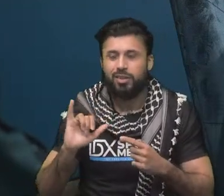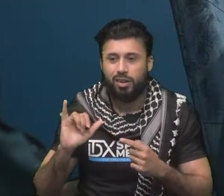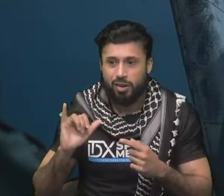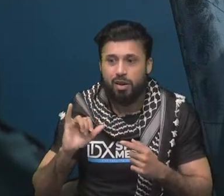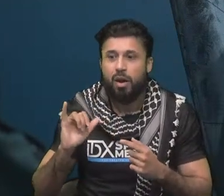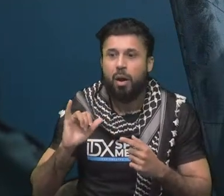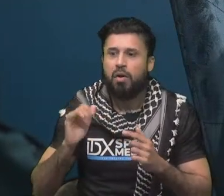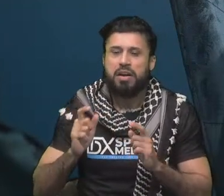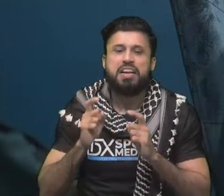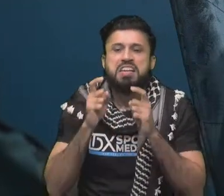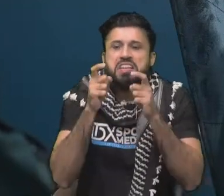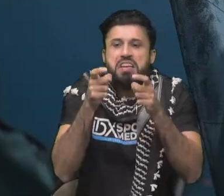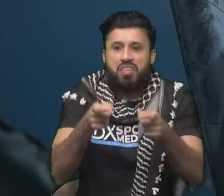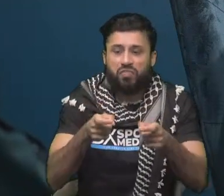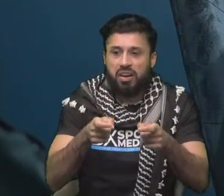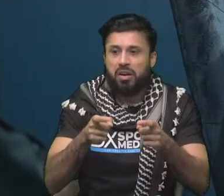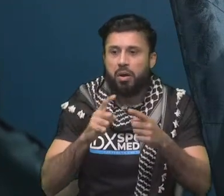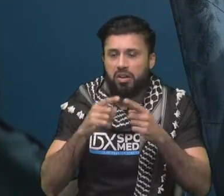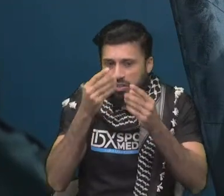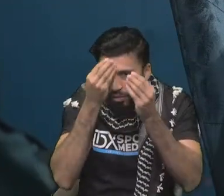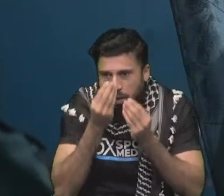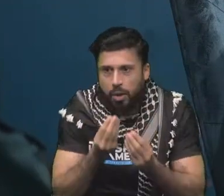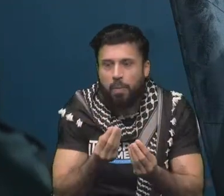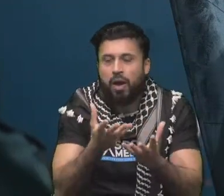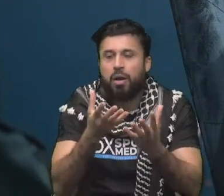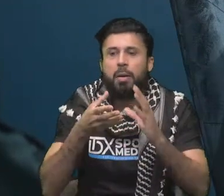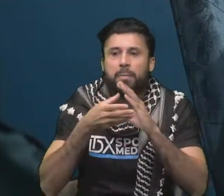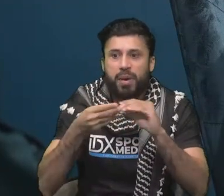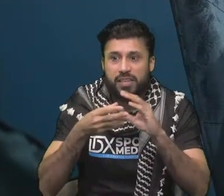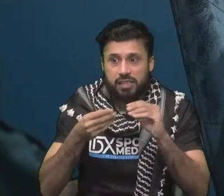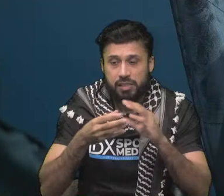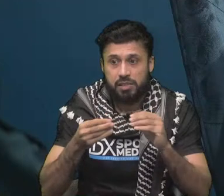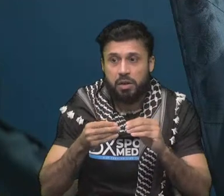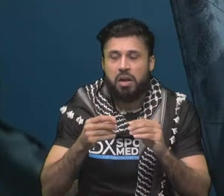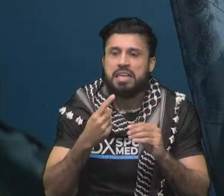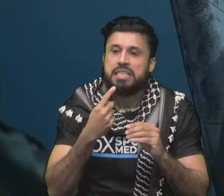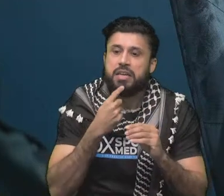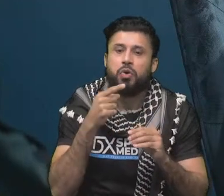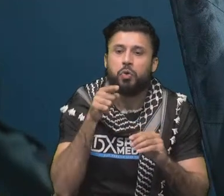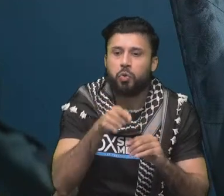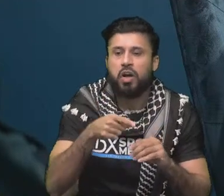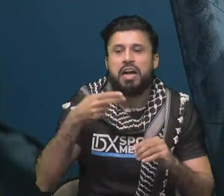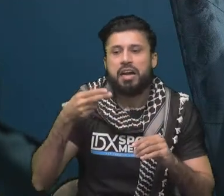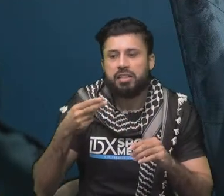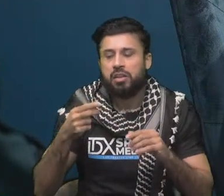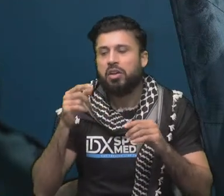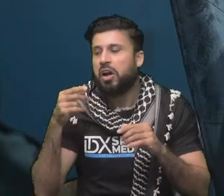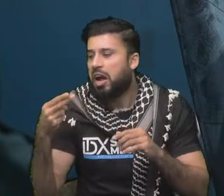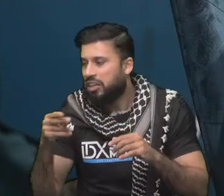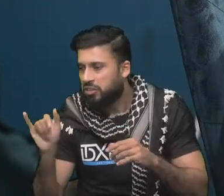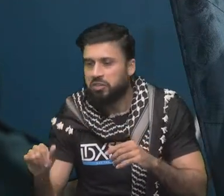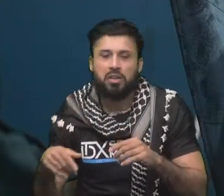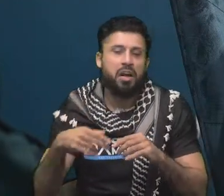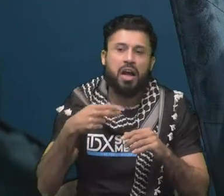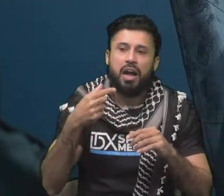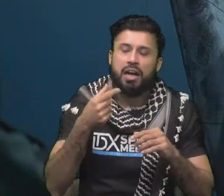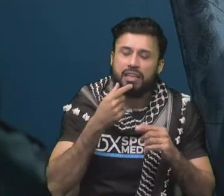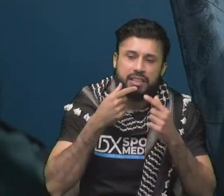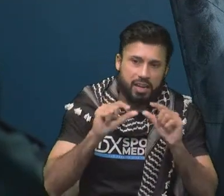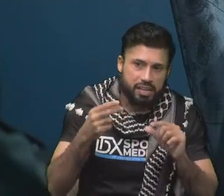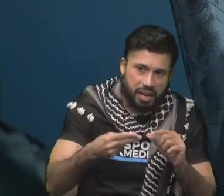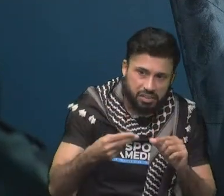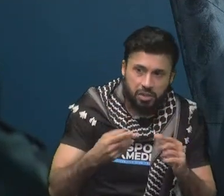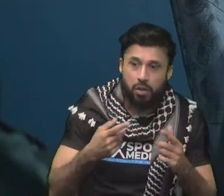body, and half scholars will kill your soul. So you be careful with that, jama'ah. And our ulama,